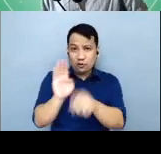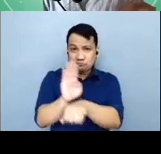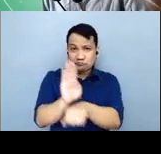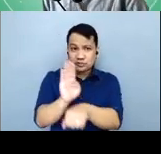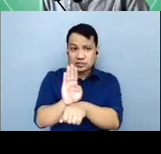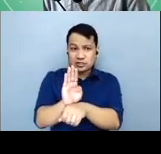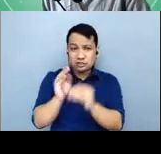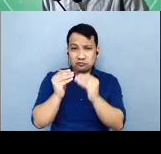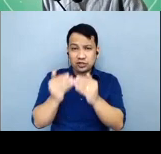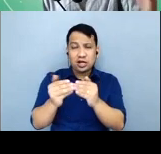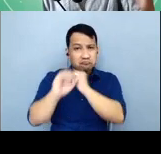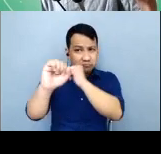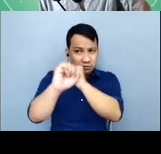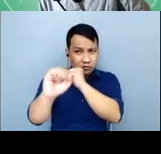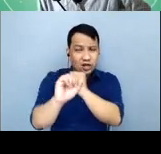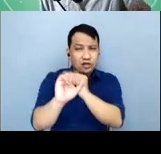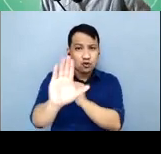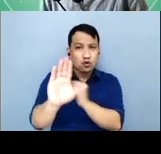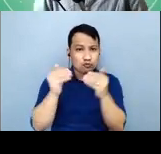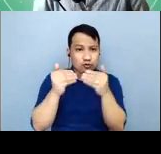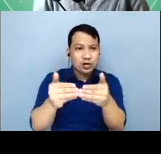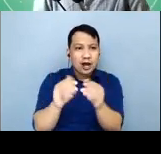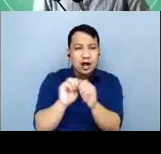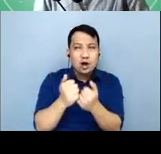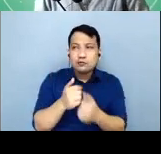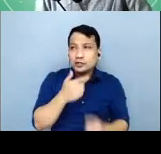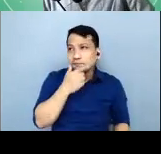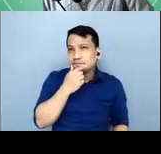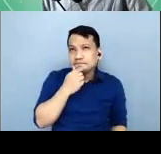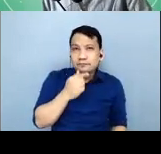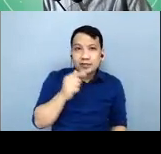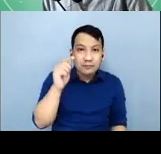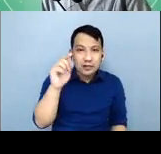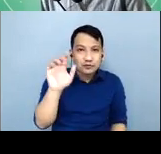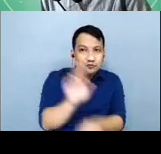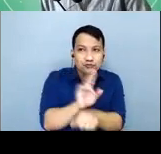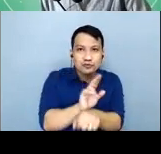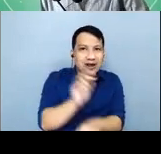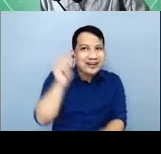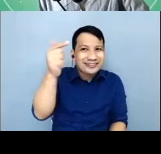adhering to sustainability, as using a green and eco-friendly